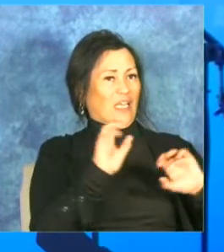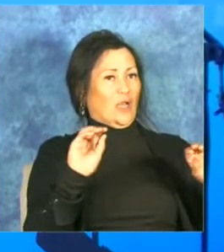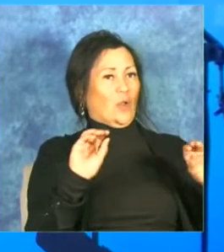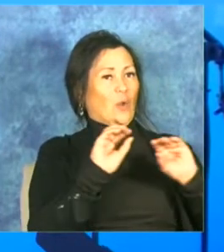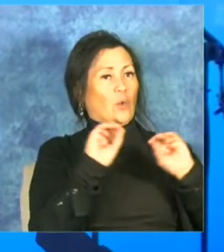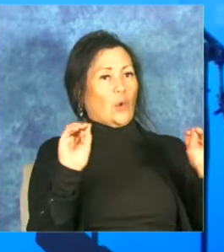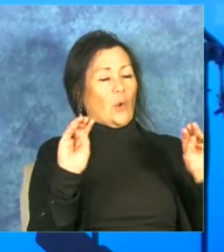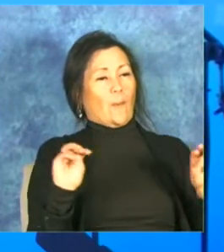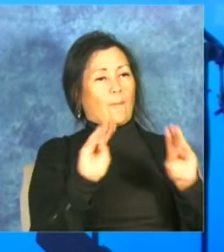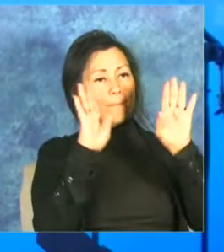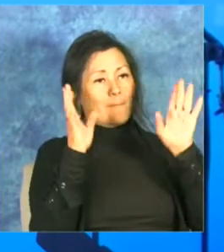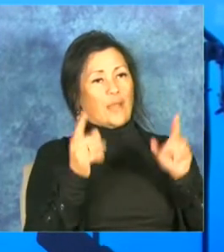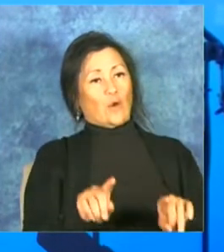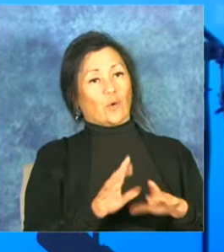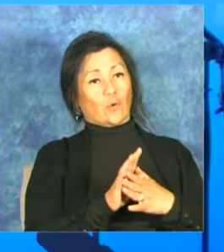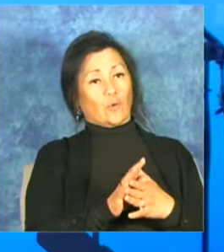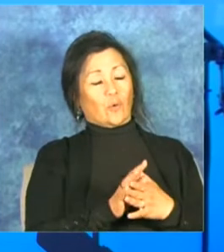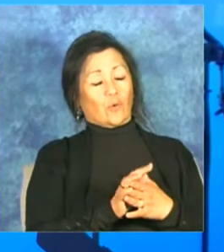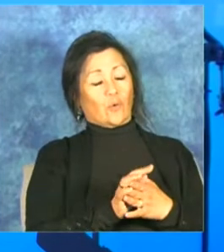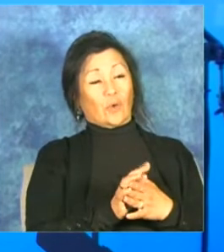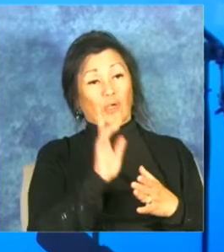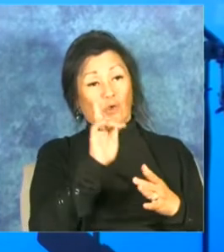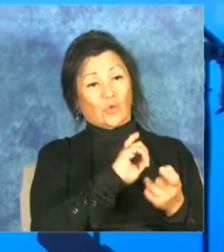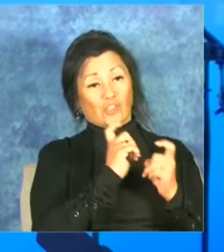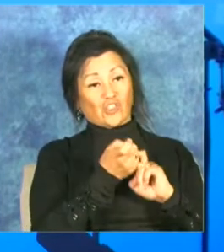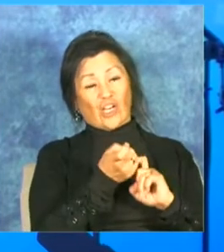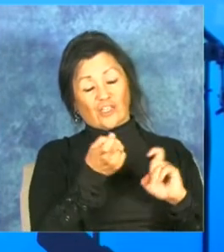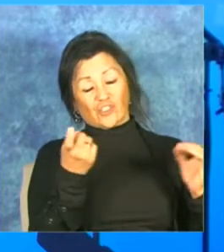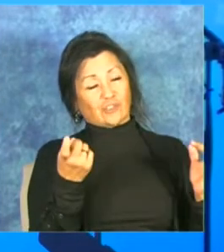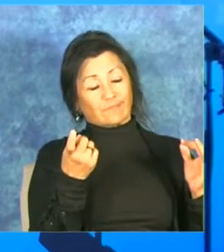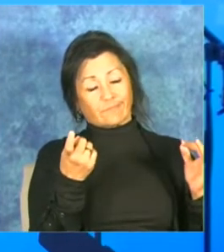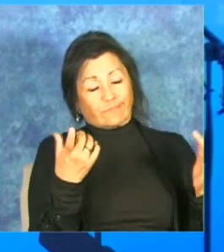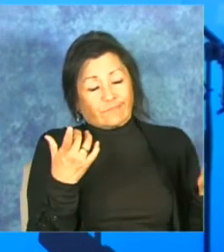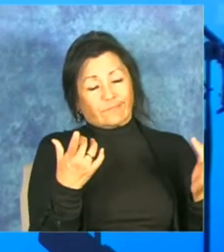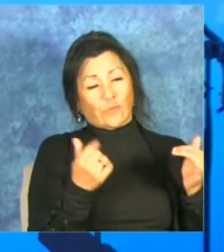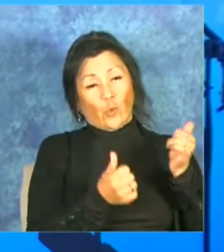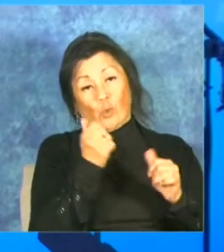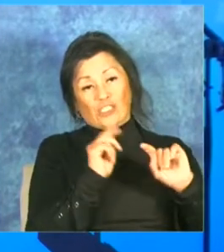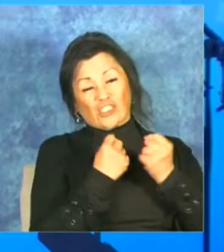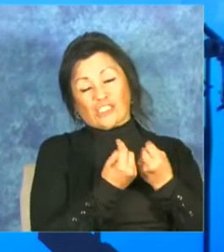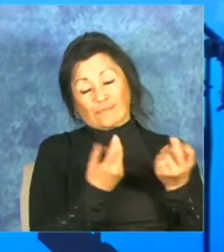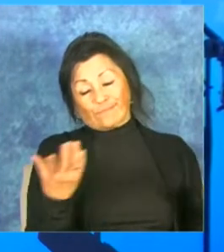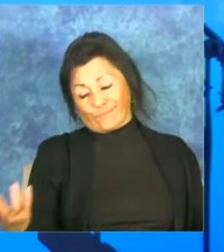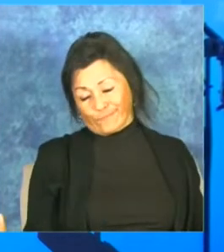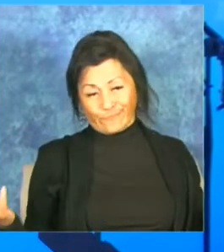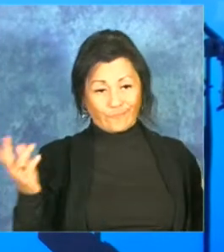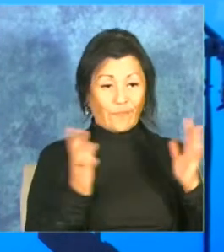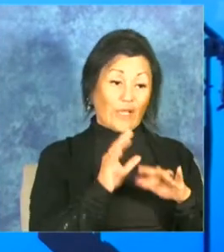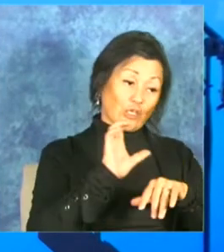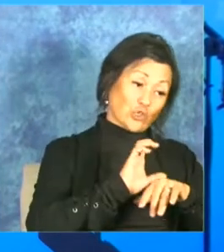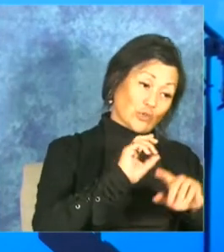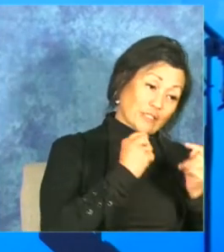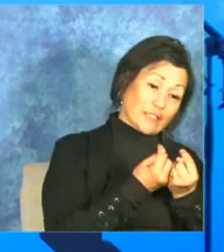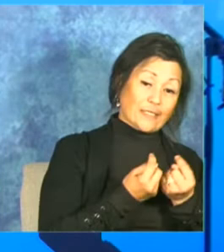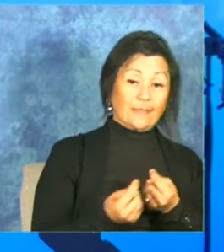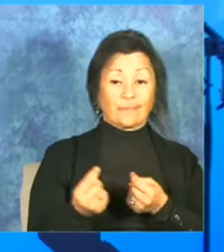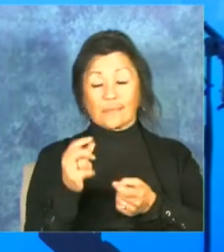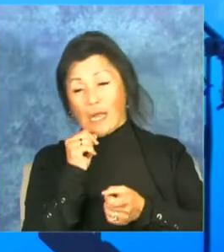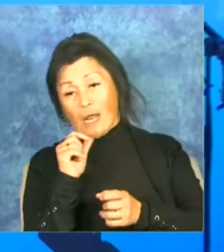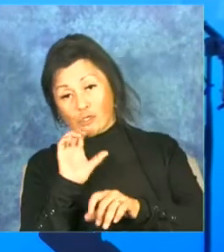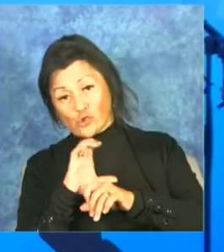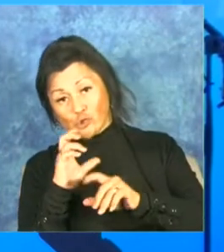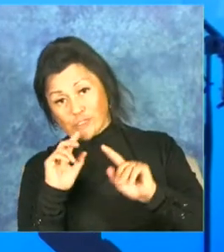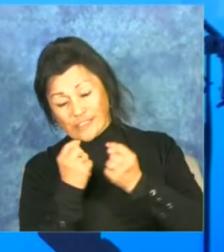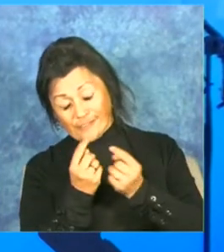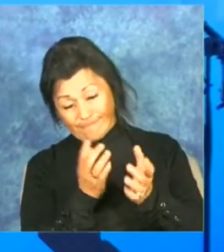miracle. You're just changing jerseys on which team you're going to suit up with, the church team versus the non-church